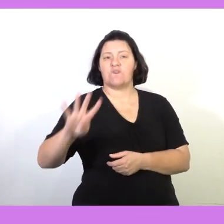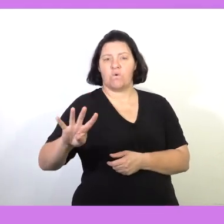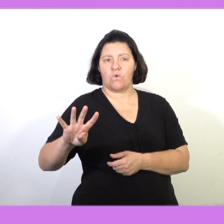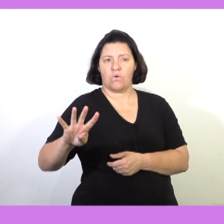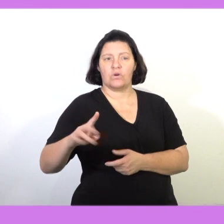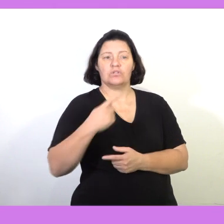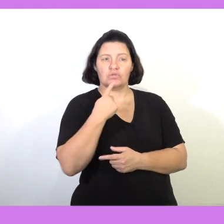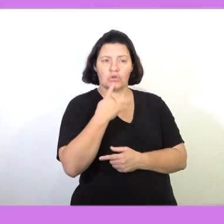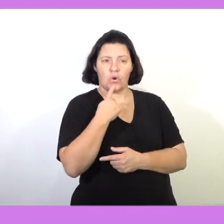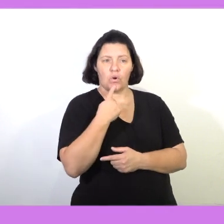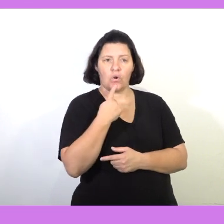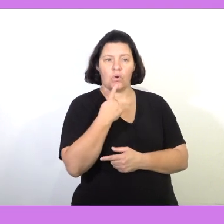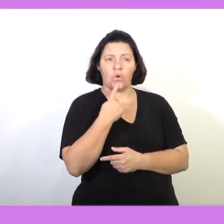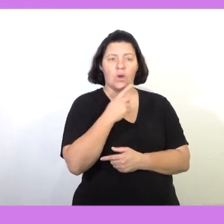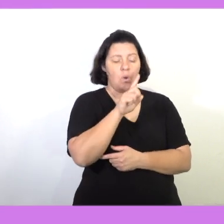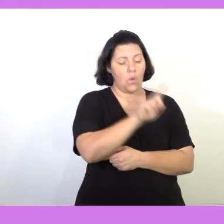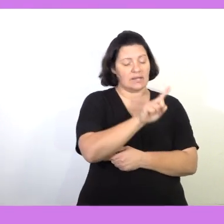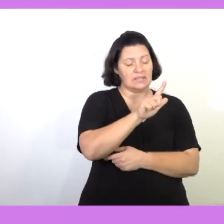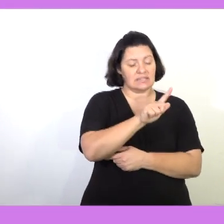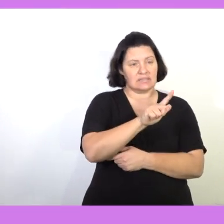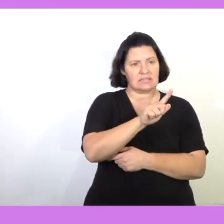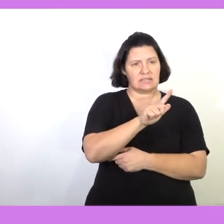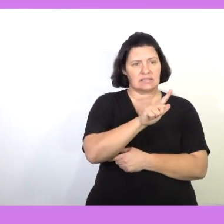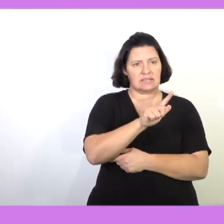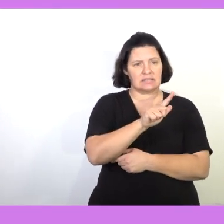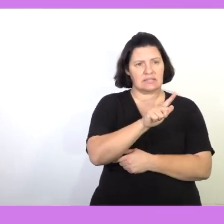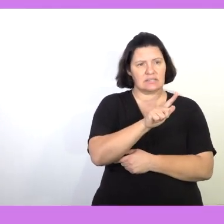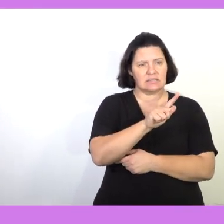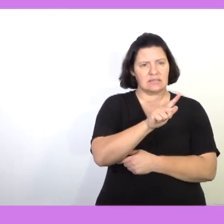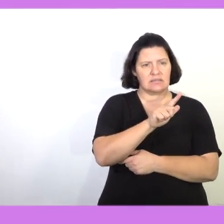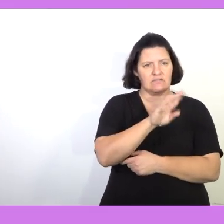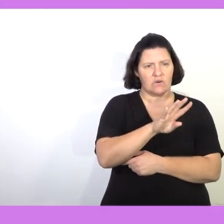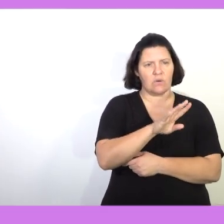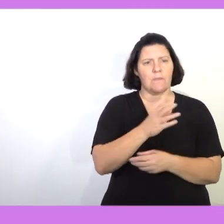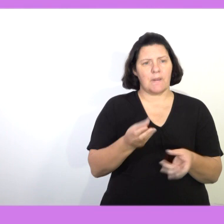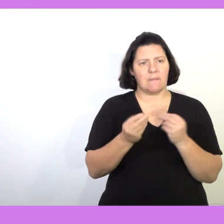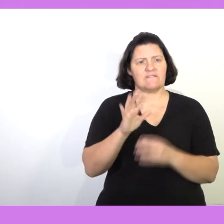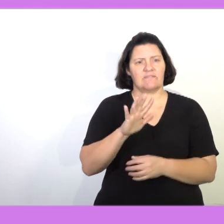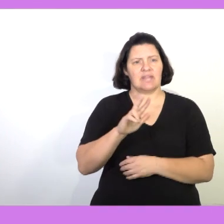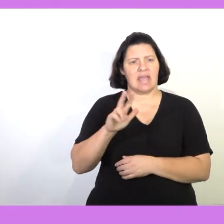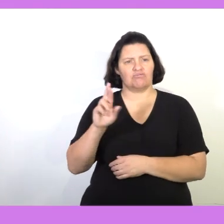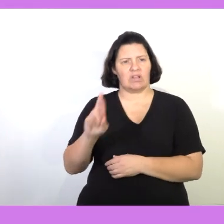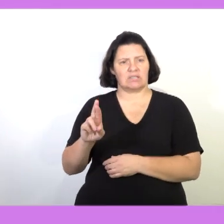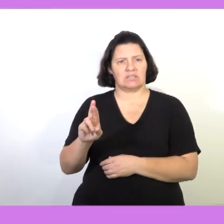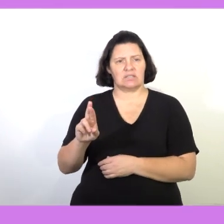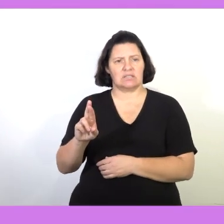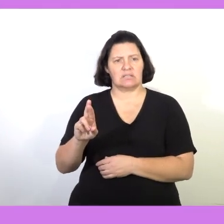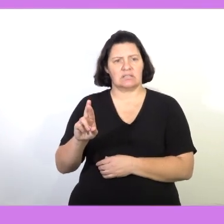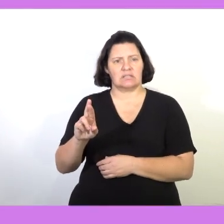rand. So we say 58 rand multiplied by B, we get 58 rand